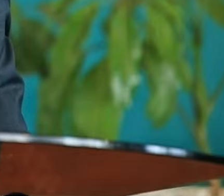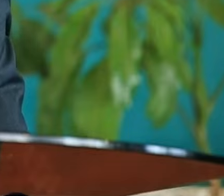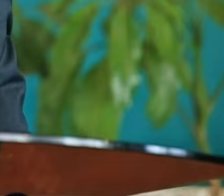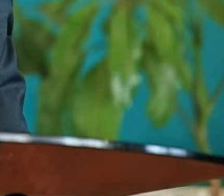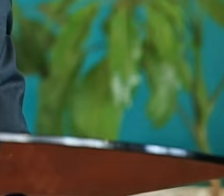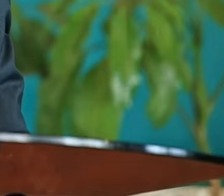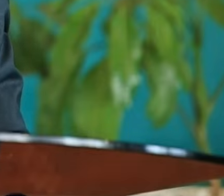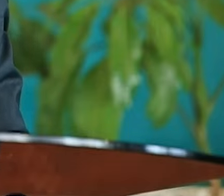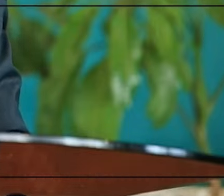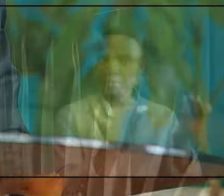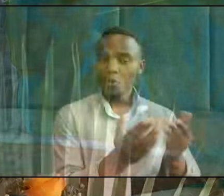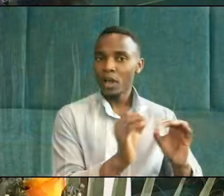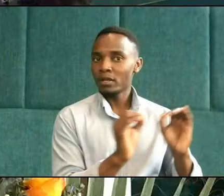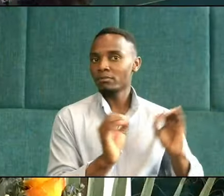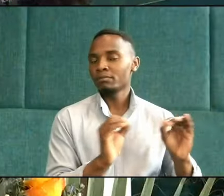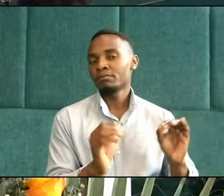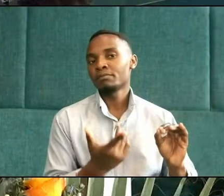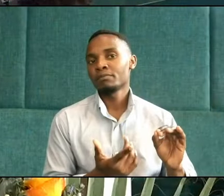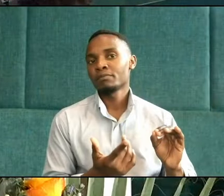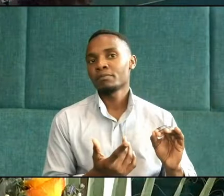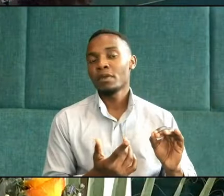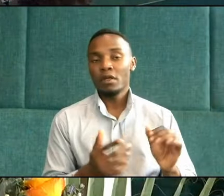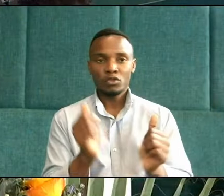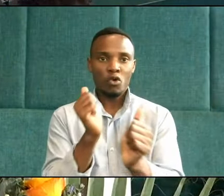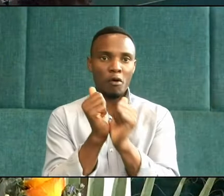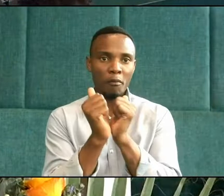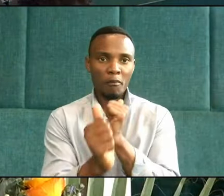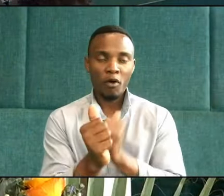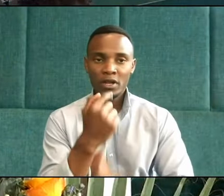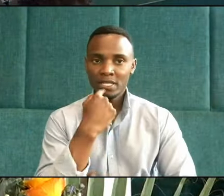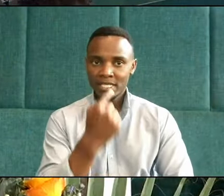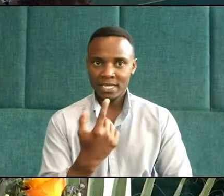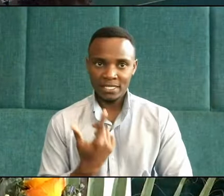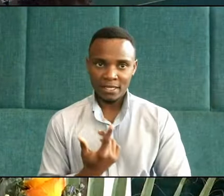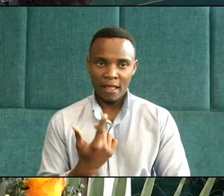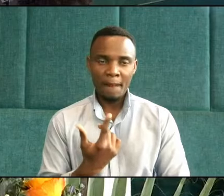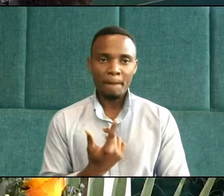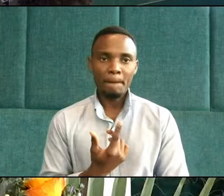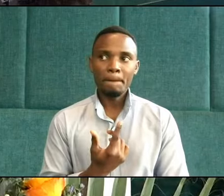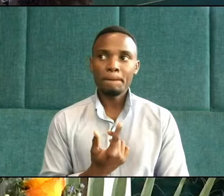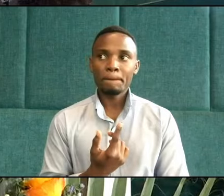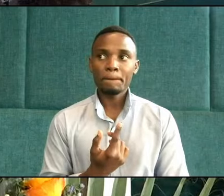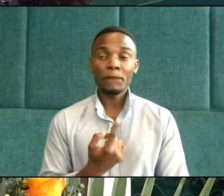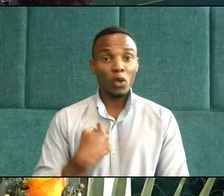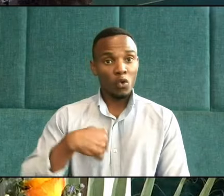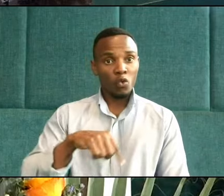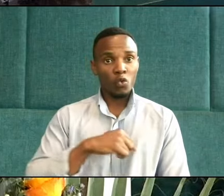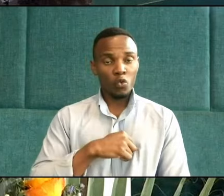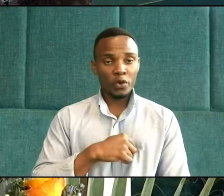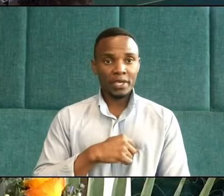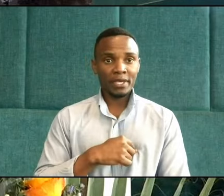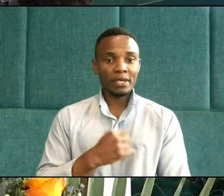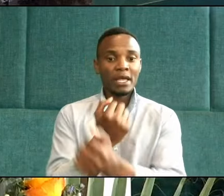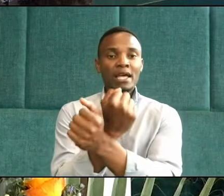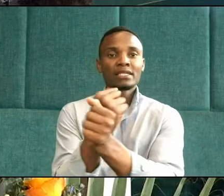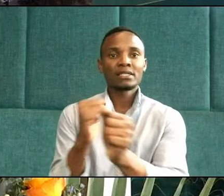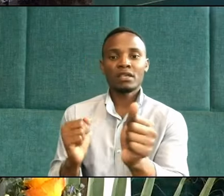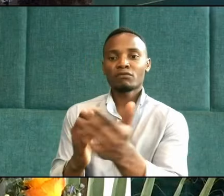life. And because of that, Paul says in verse 10, we will be saved